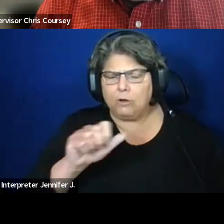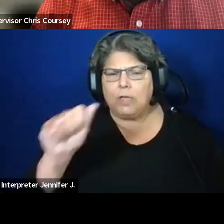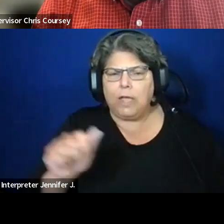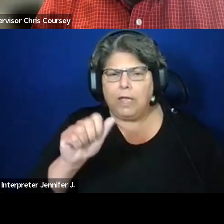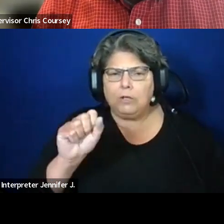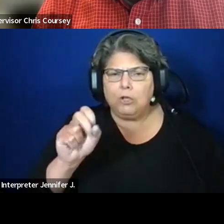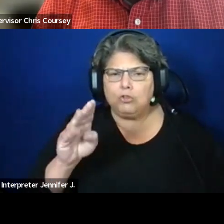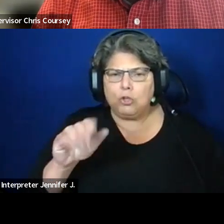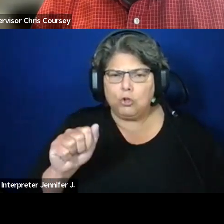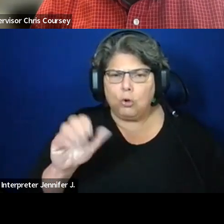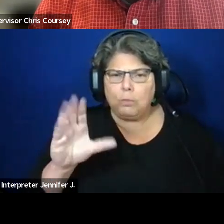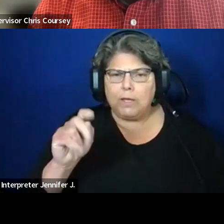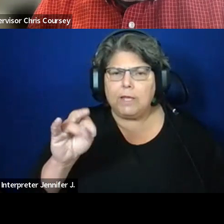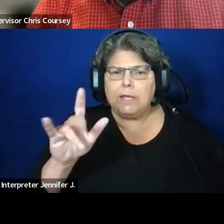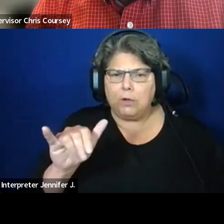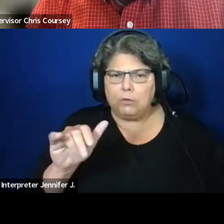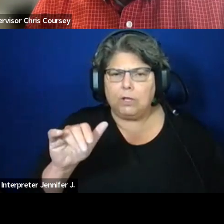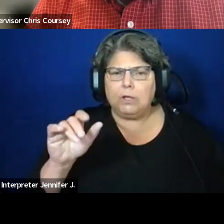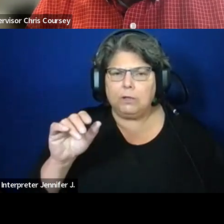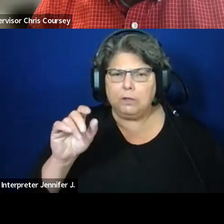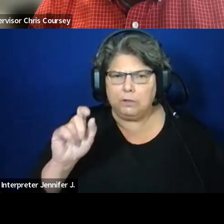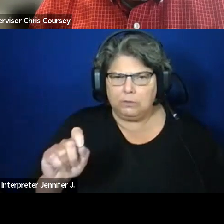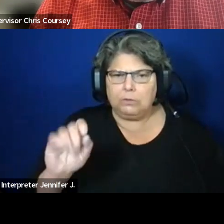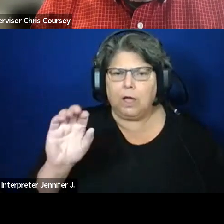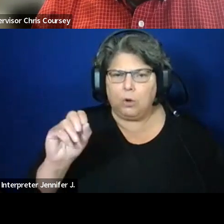publicaffairs@sonomacounty.org. That's public affairs, one word, at